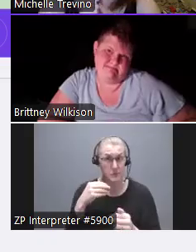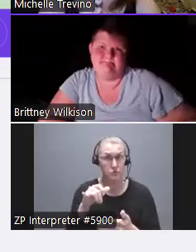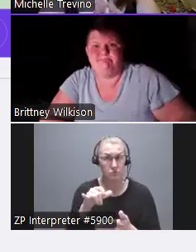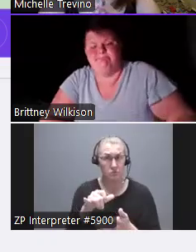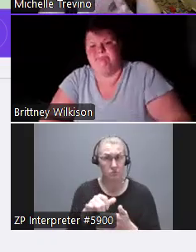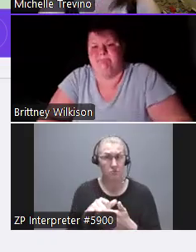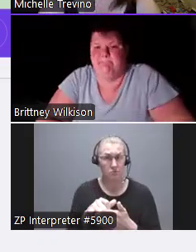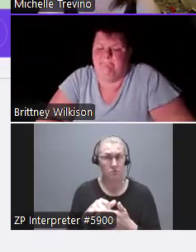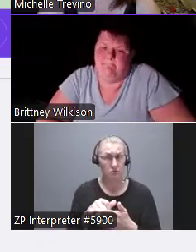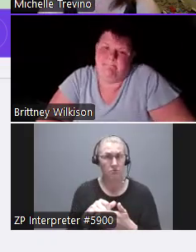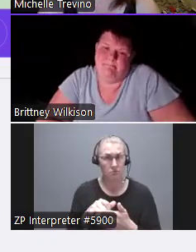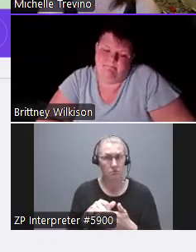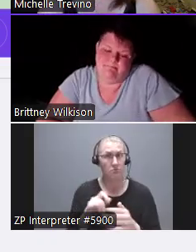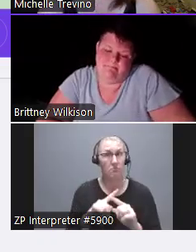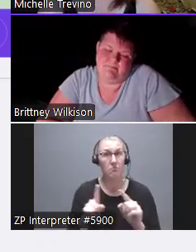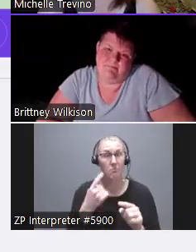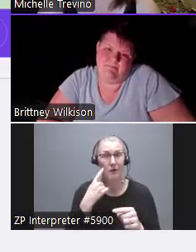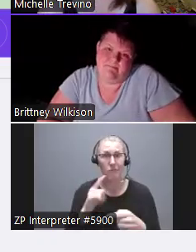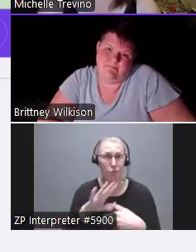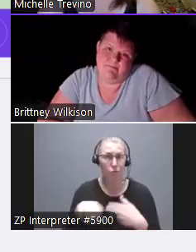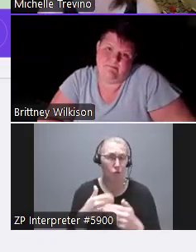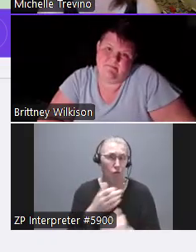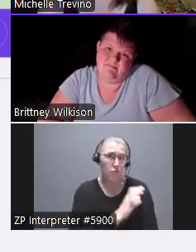but for all of their clinical studies,